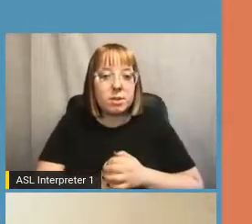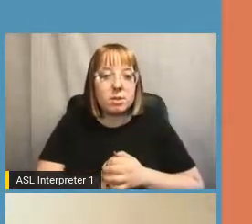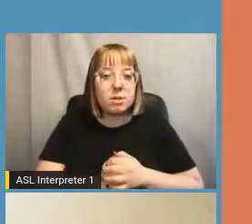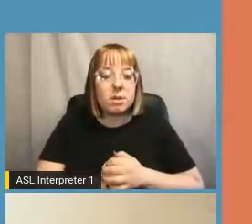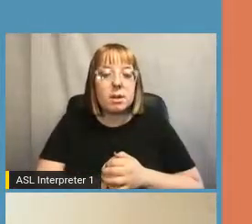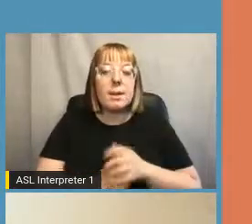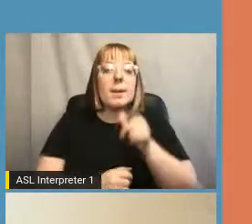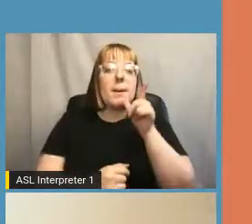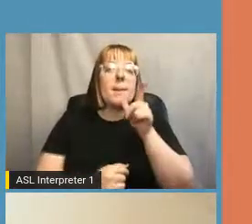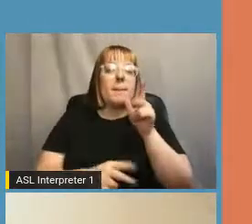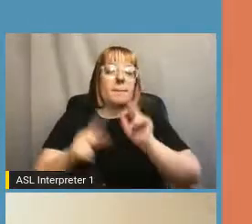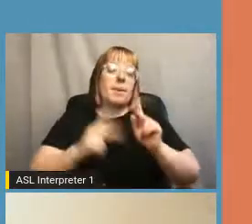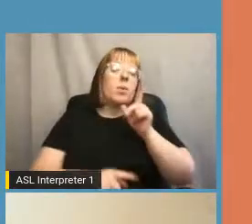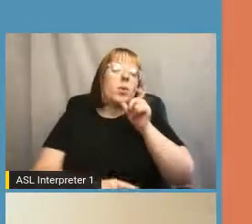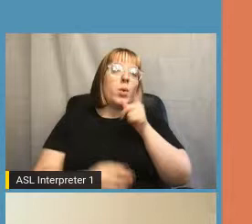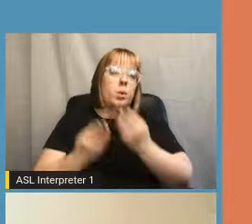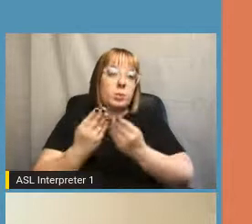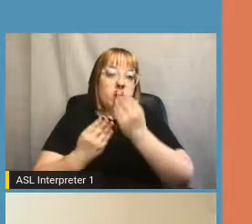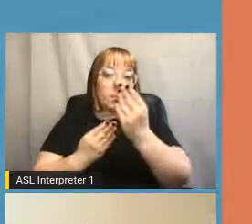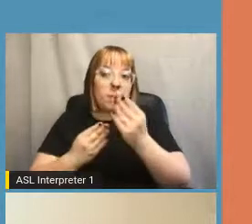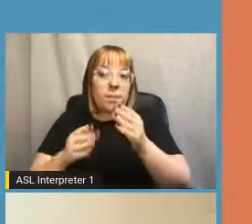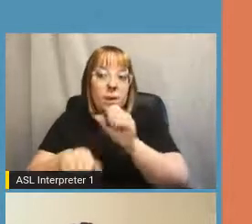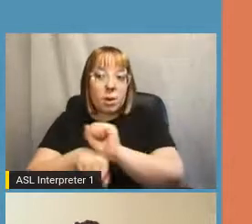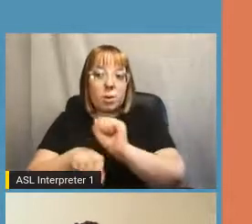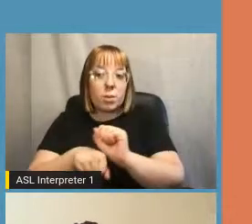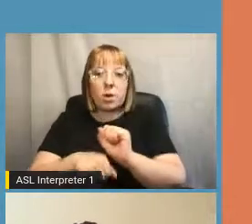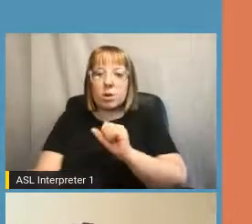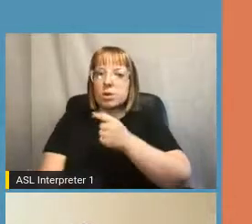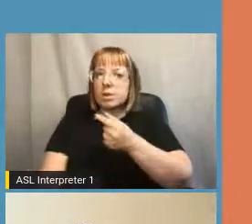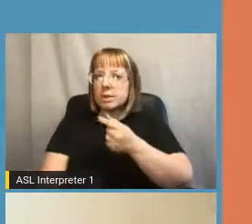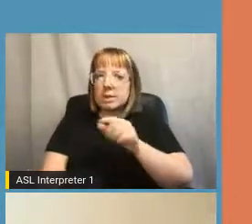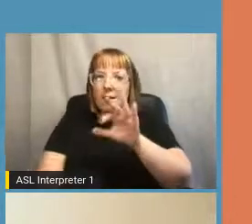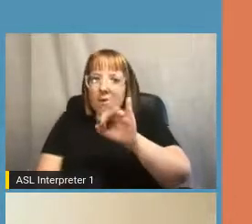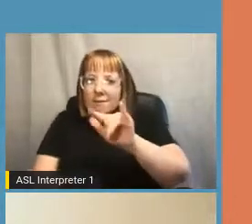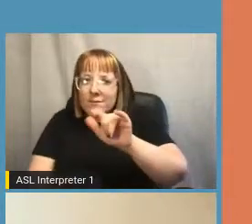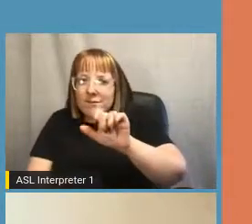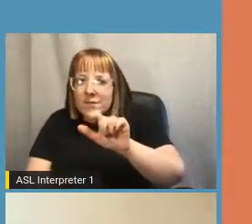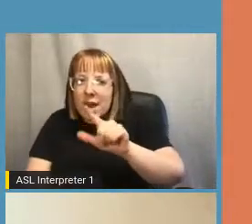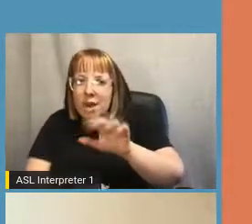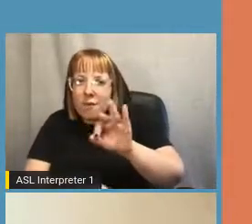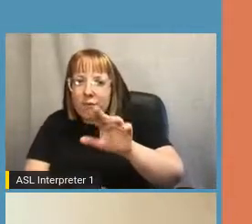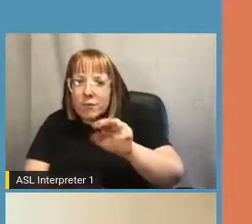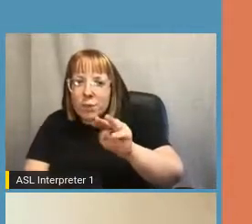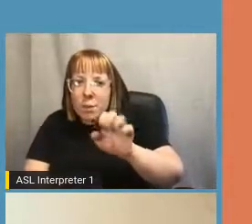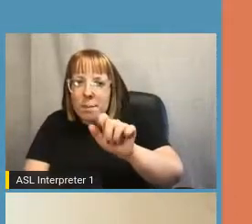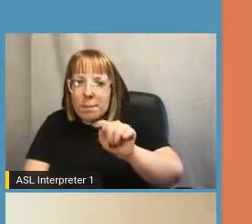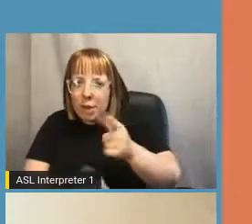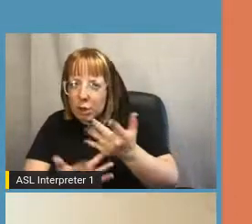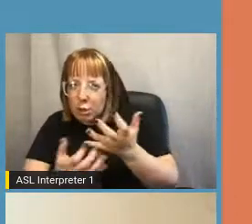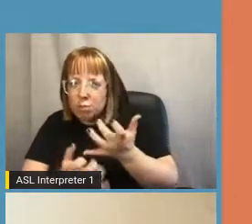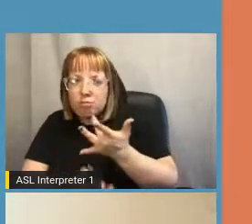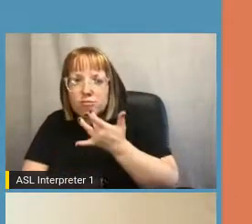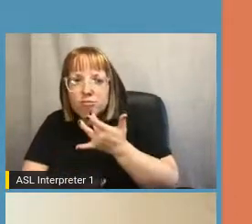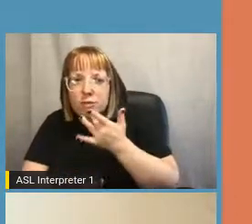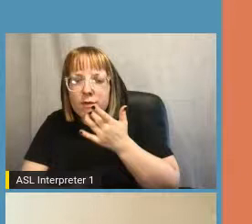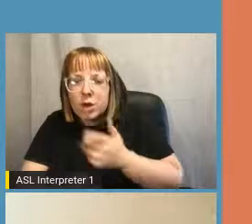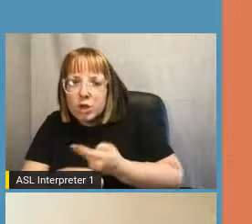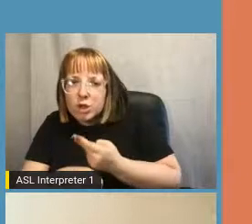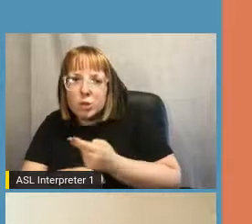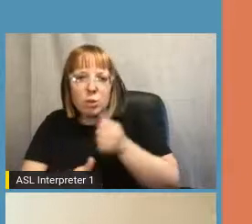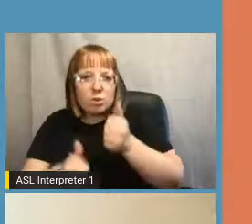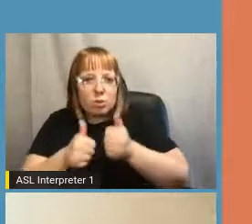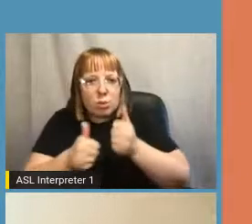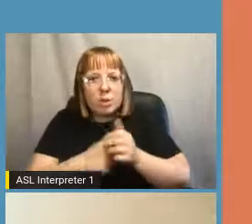submitting work what is the type of file format you want to use and what the quality needs to be in terms of resolution,